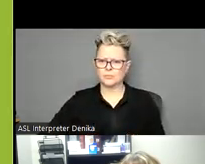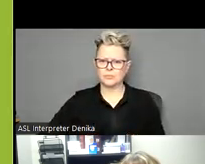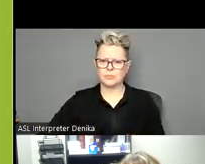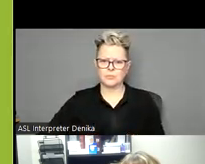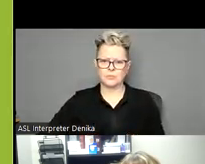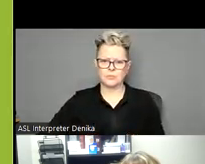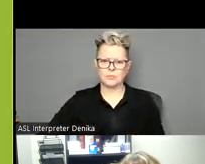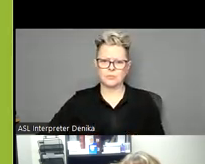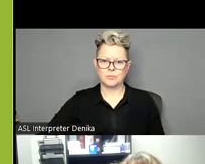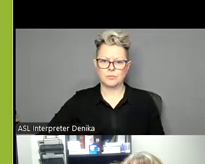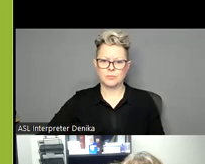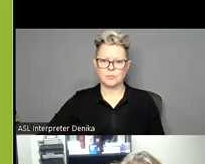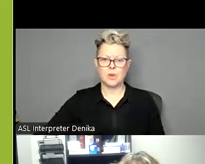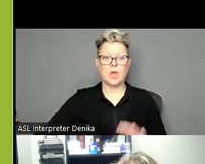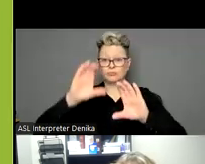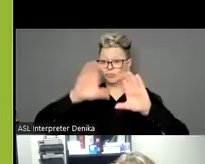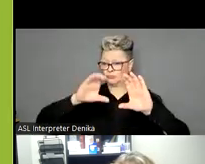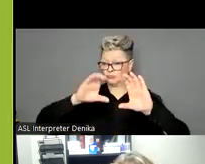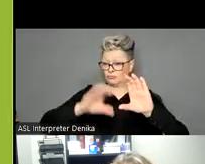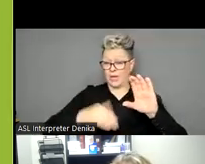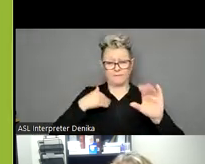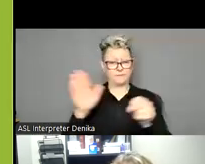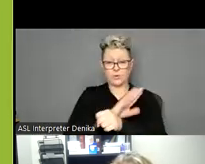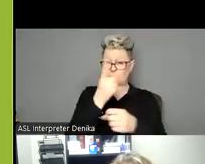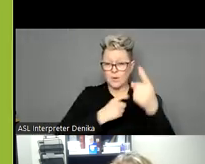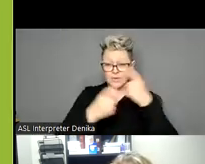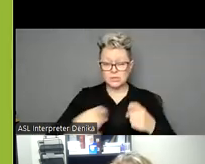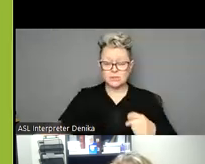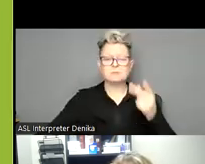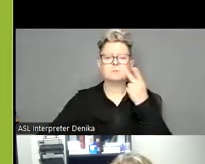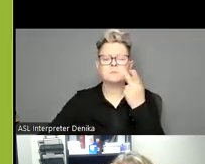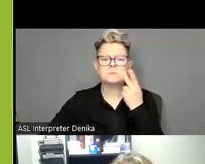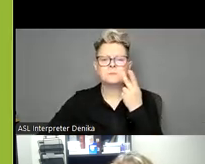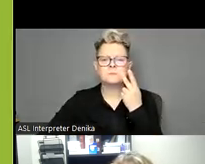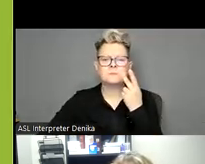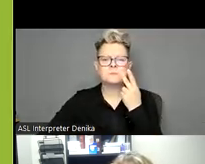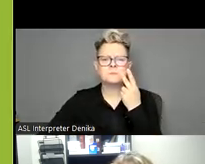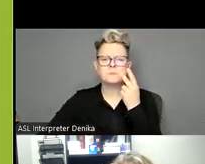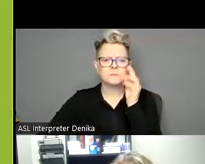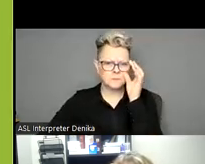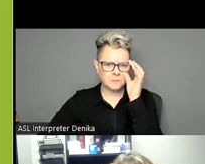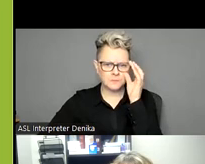Let's see, there's lots in the chat here. So let's see.